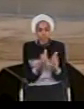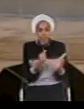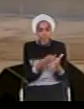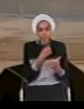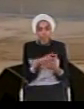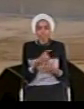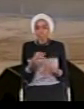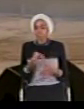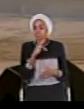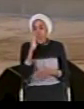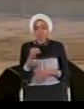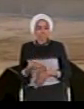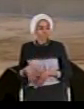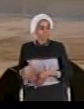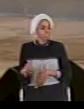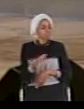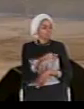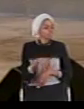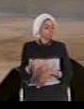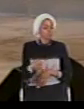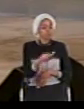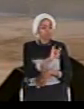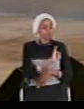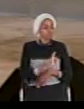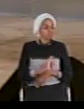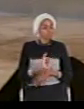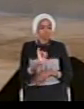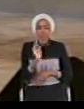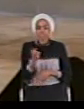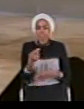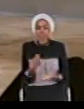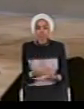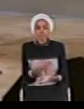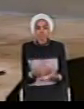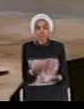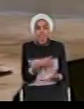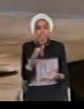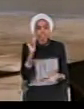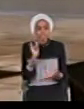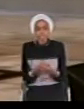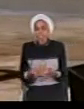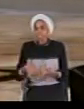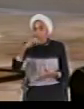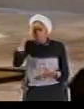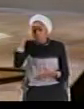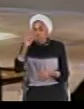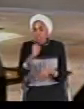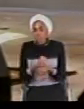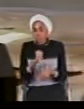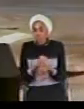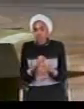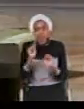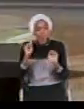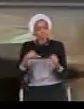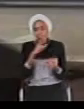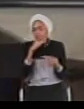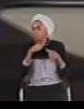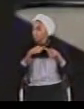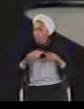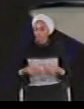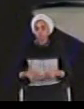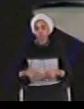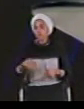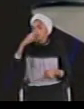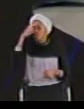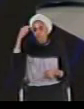you know, superficial, hollow gospel. And that man's work cannot abide